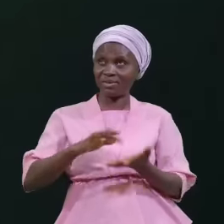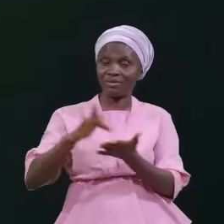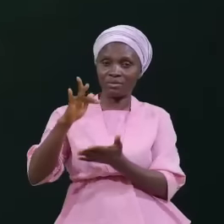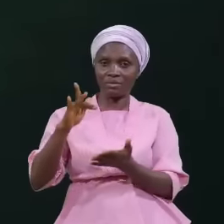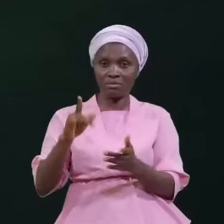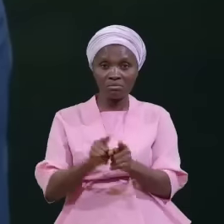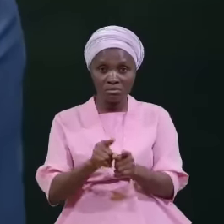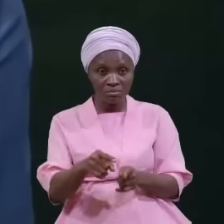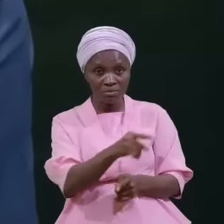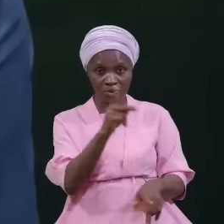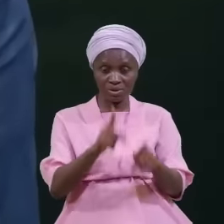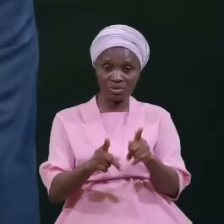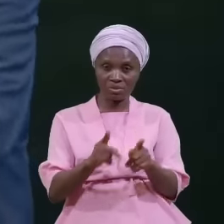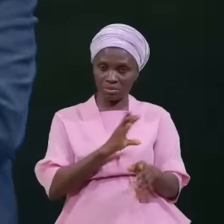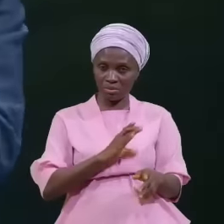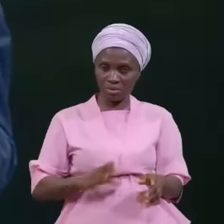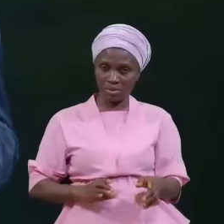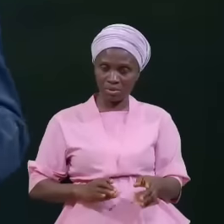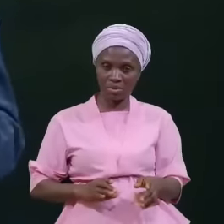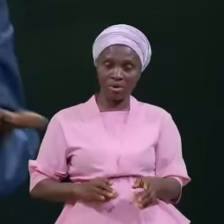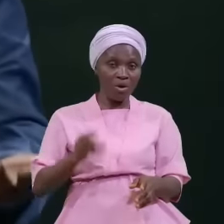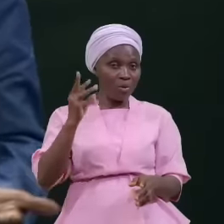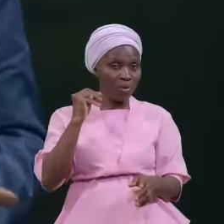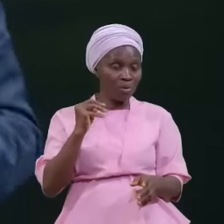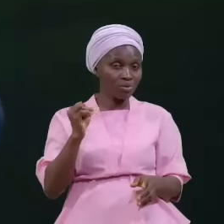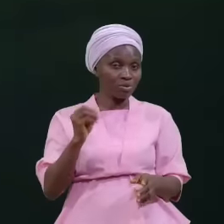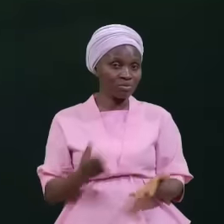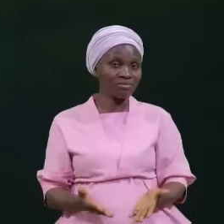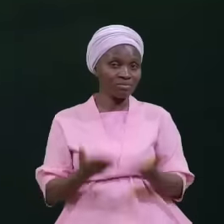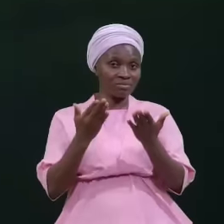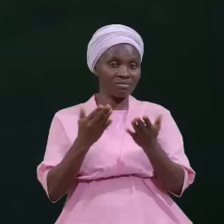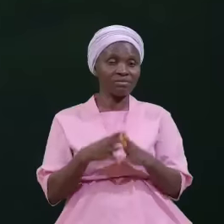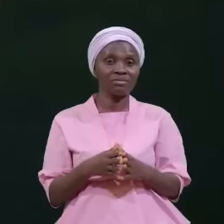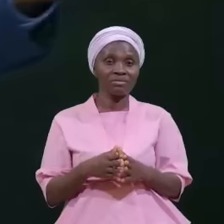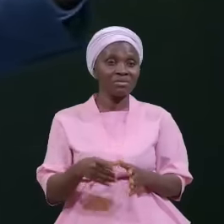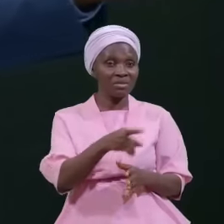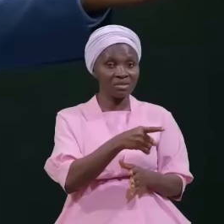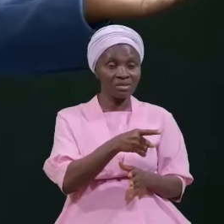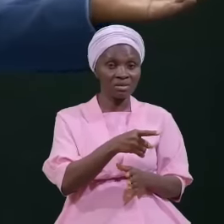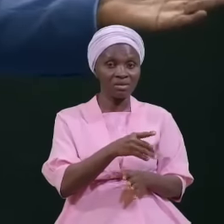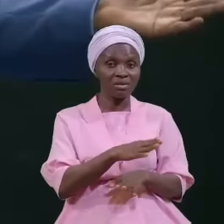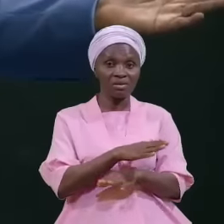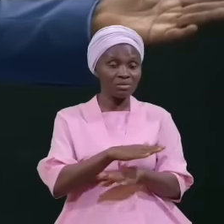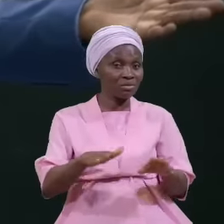Christ was so exalted, and he did not discriminate. Do you remember how many people were saved on the day